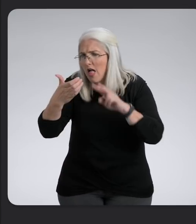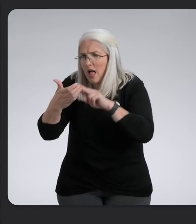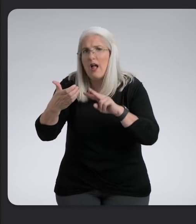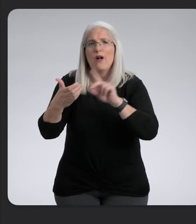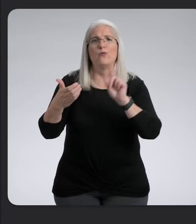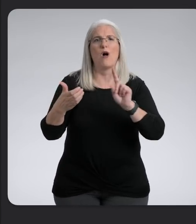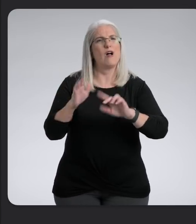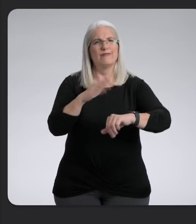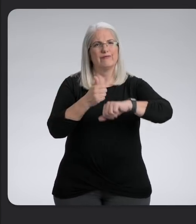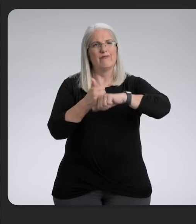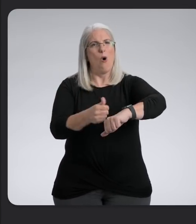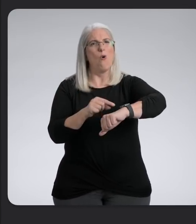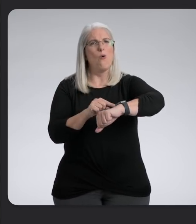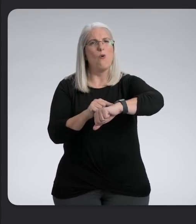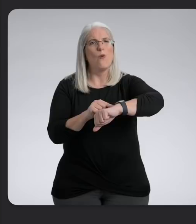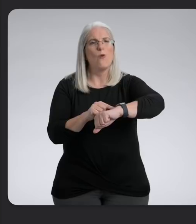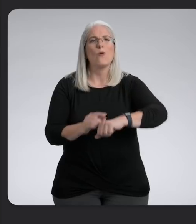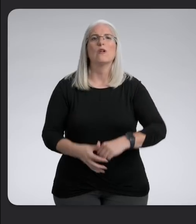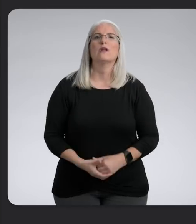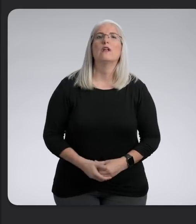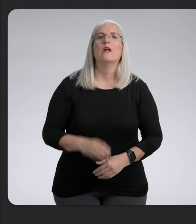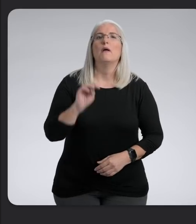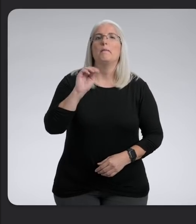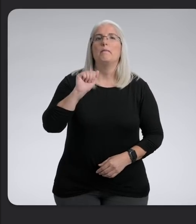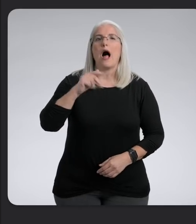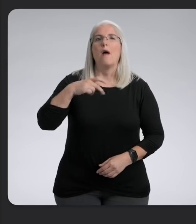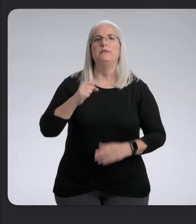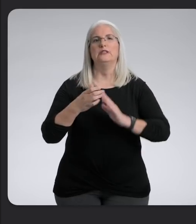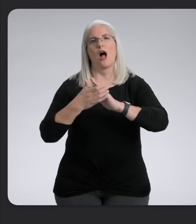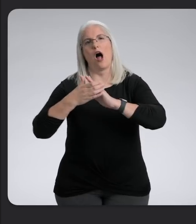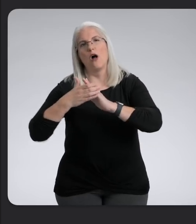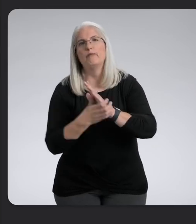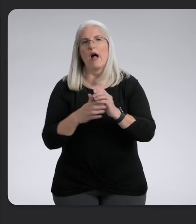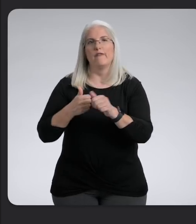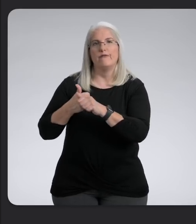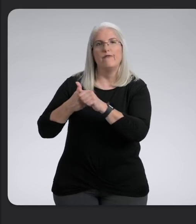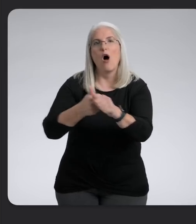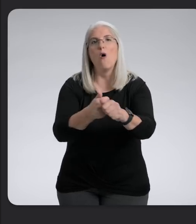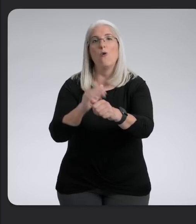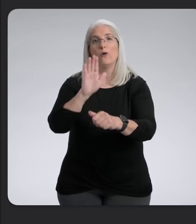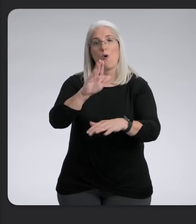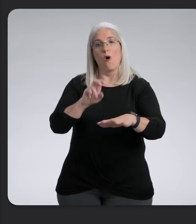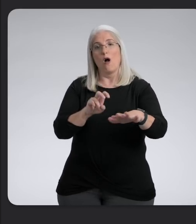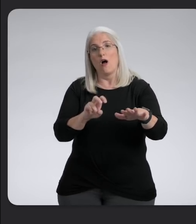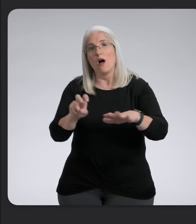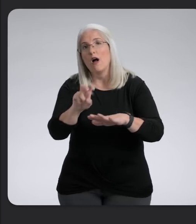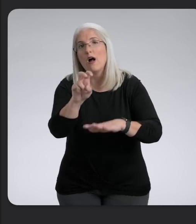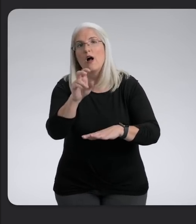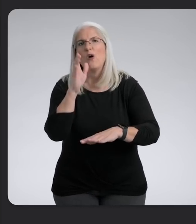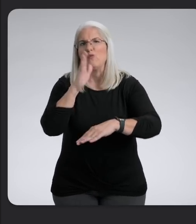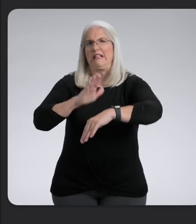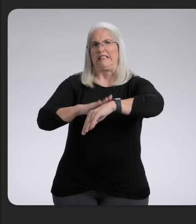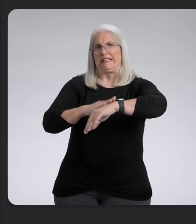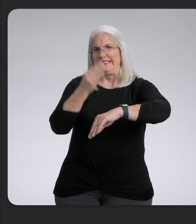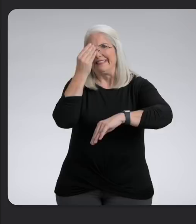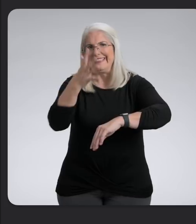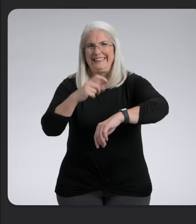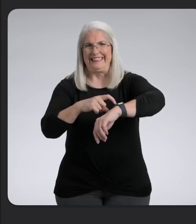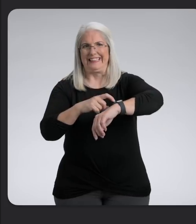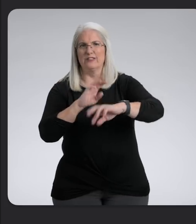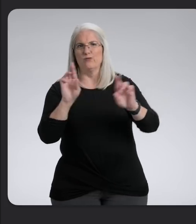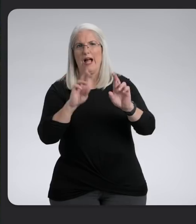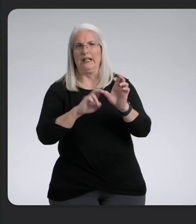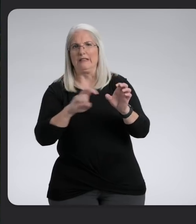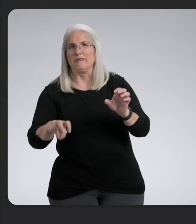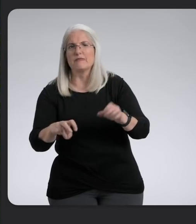pocket. Maps also automatically follows your transit route, notifying you it's time to disembark as you approach your final